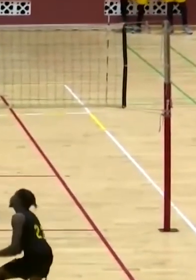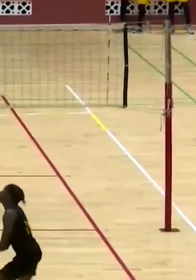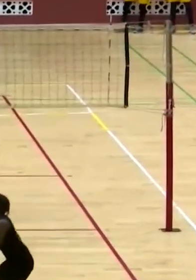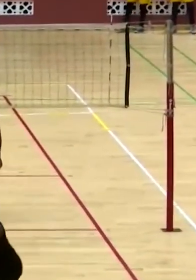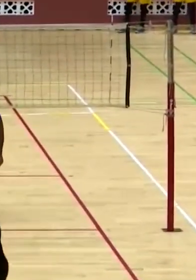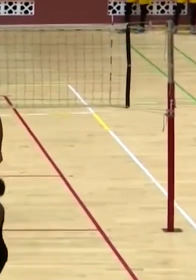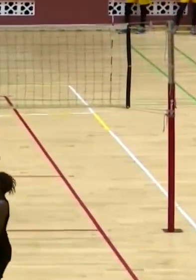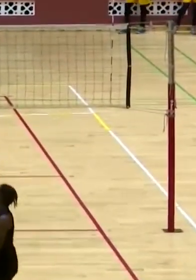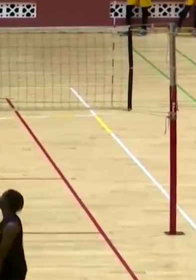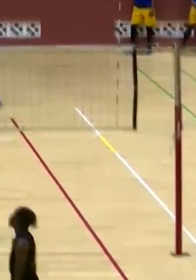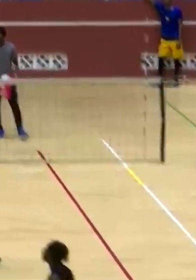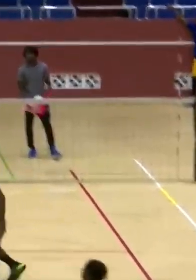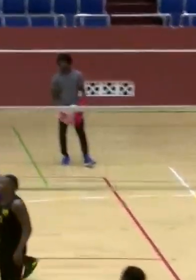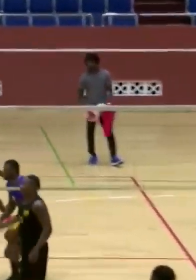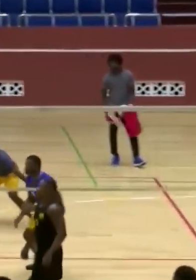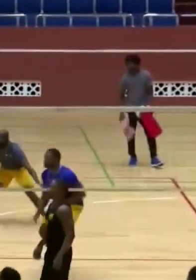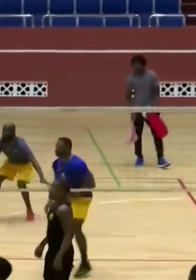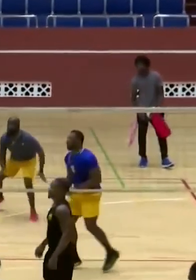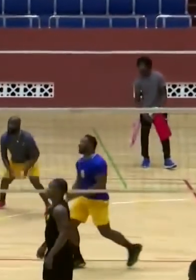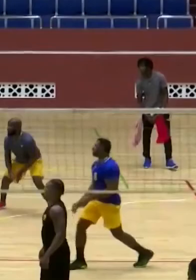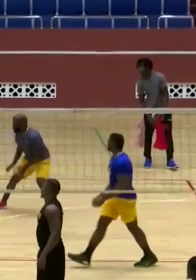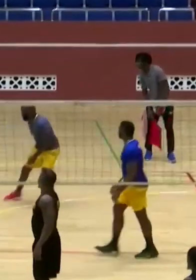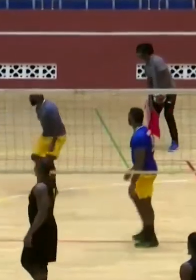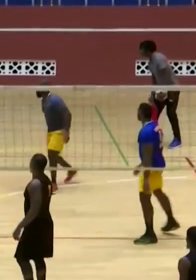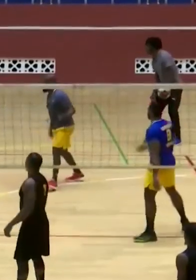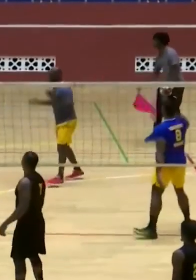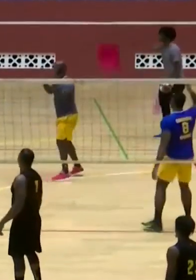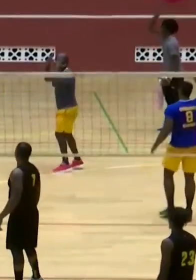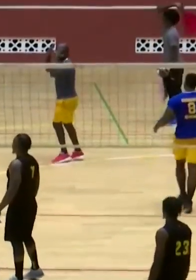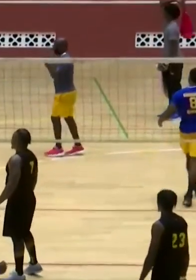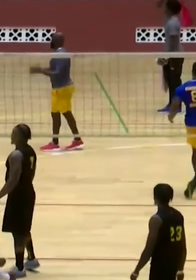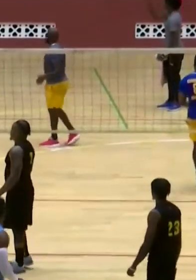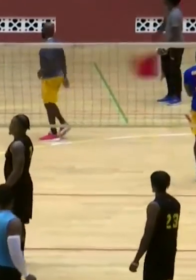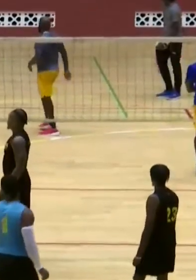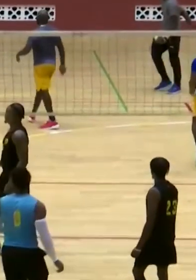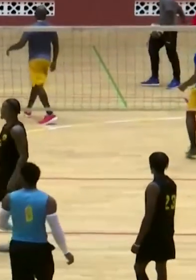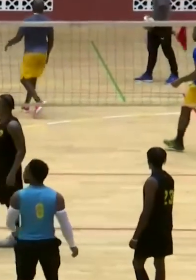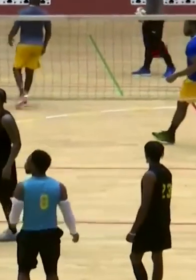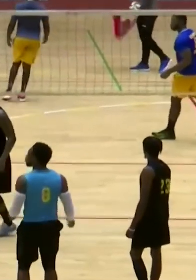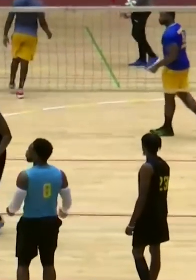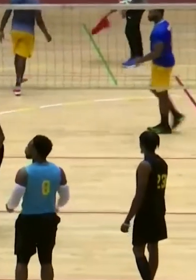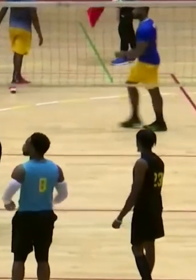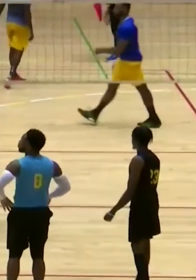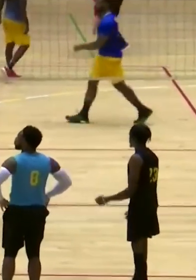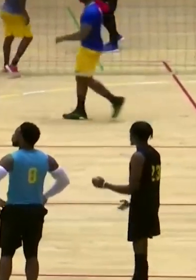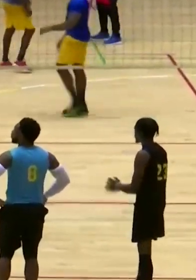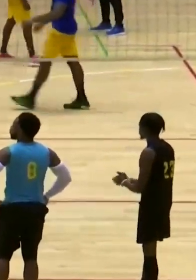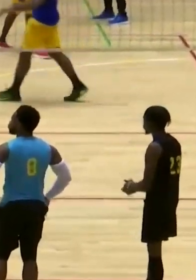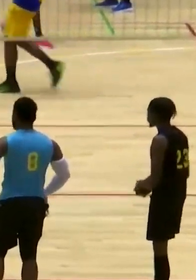fifth, 15-12, and the match 3-2.